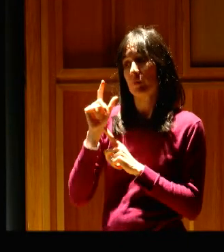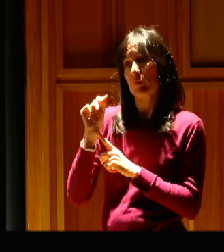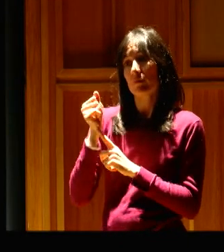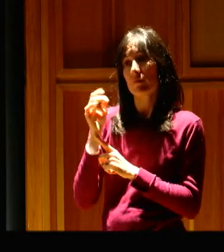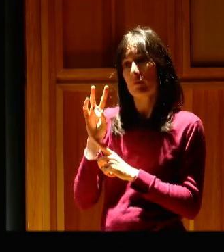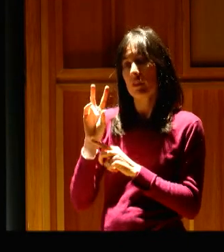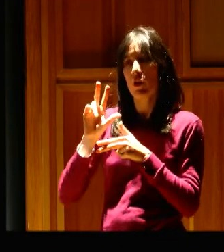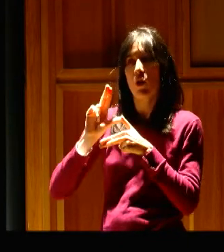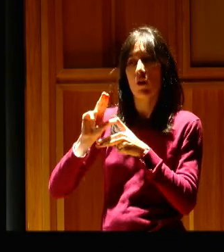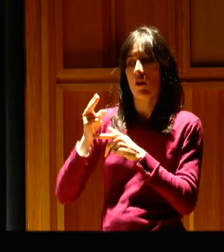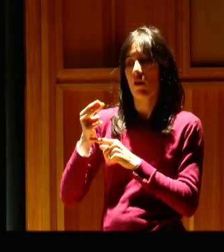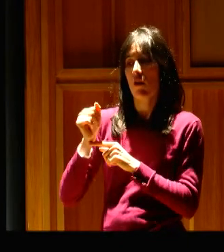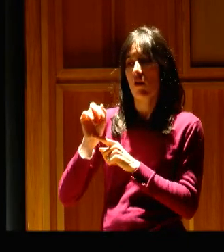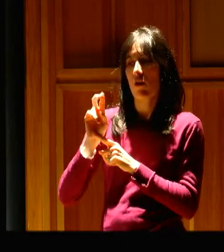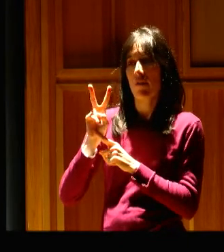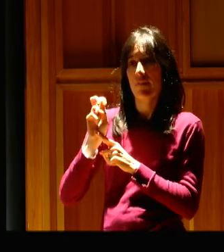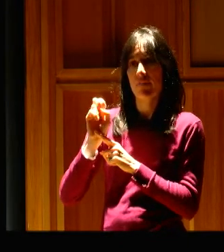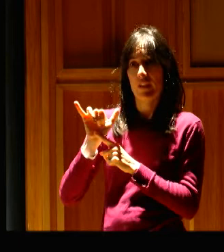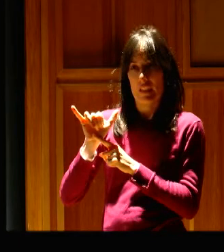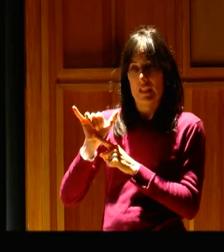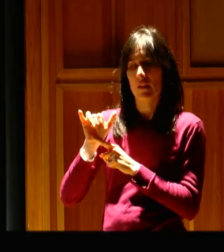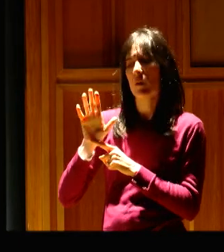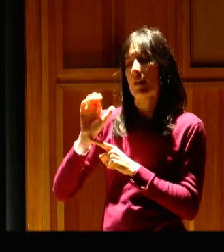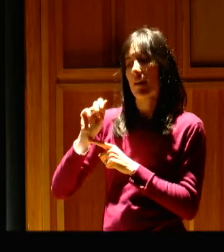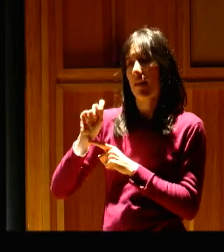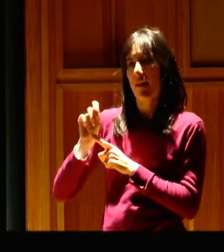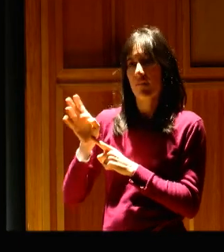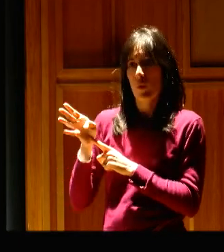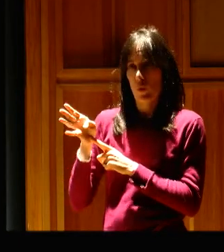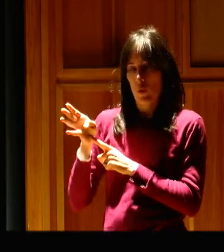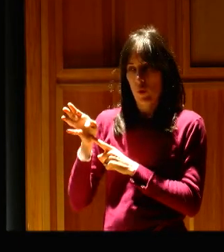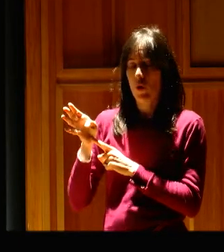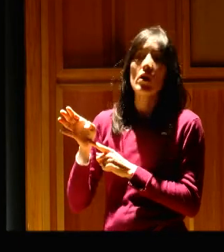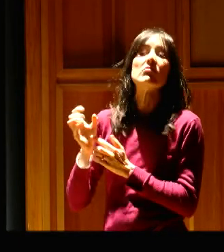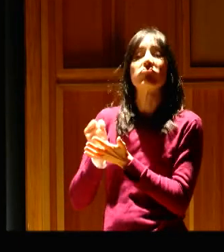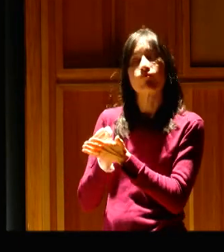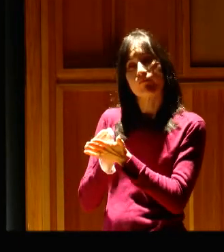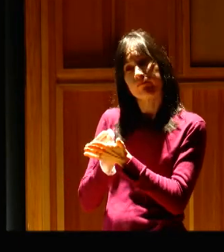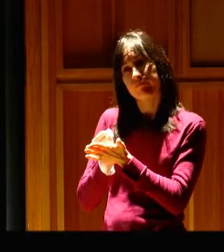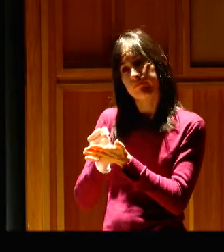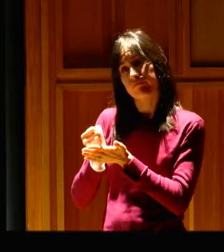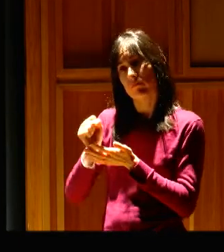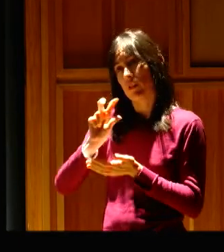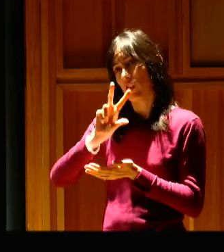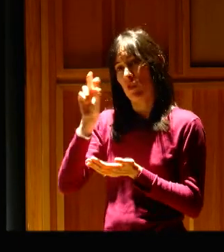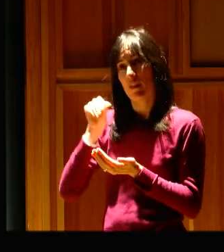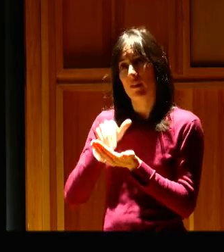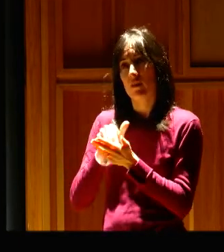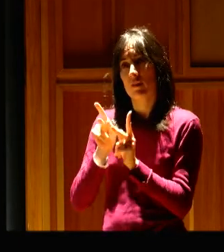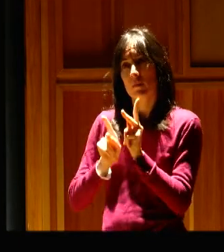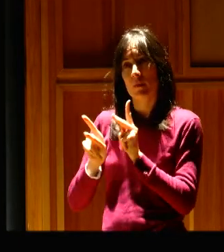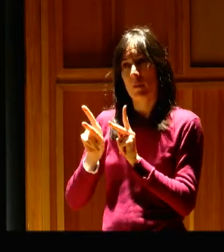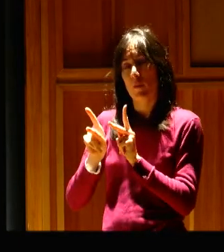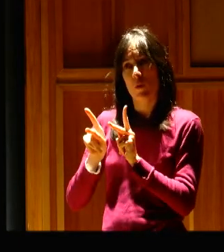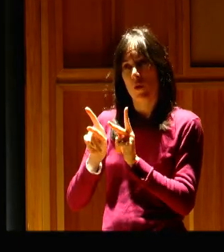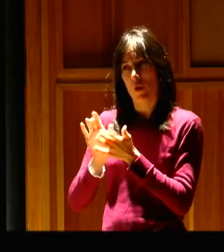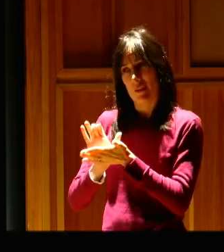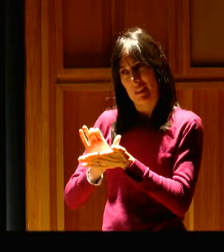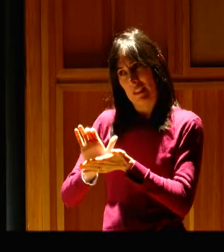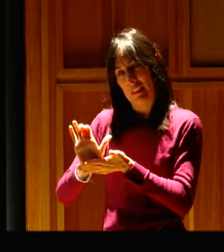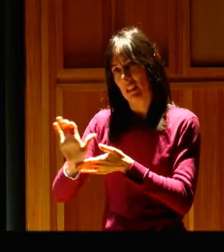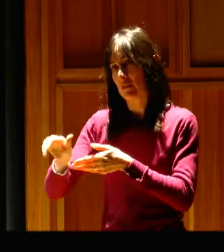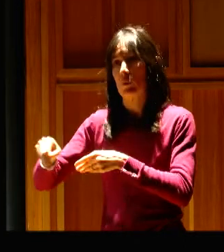Hurricane Harvey made landfall as a Category 4 storm and displaced 30,000 people.